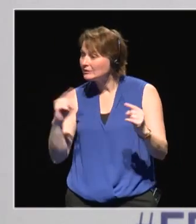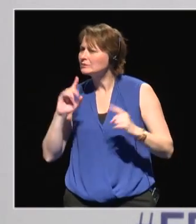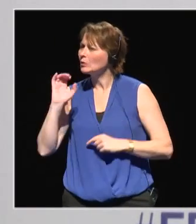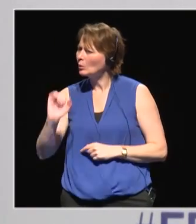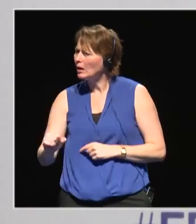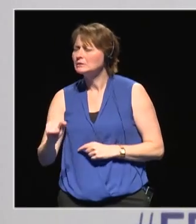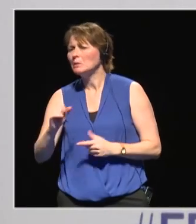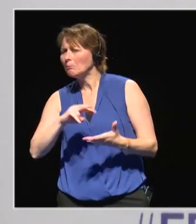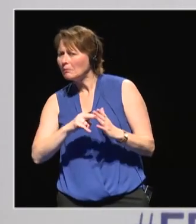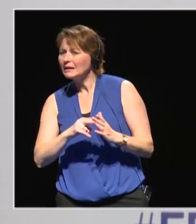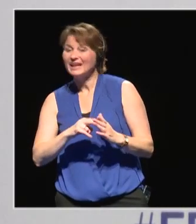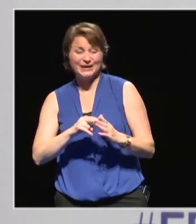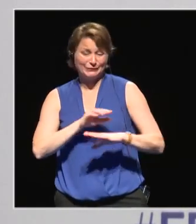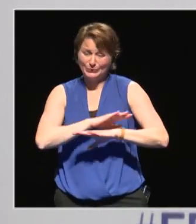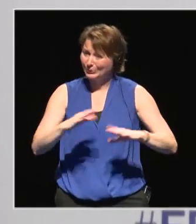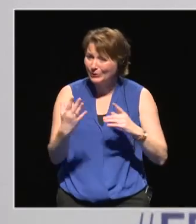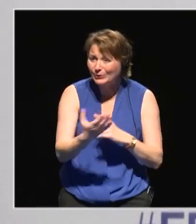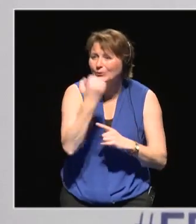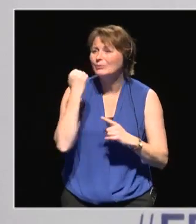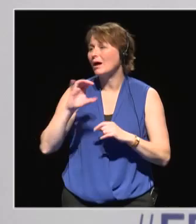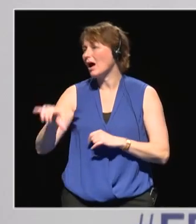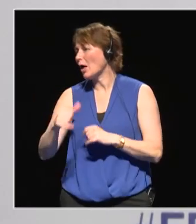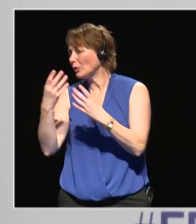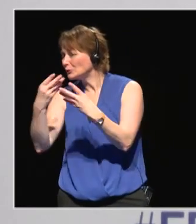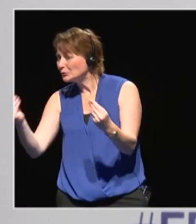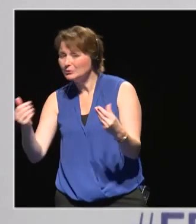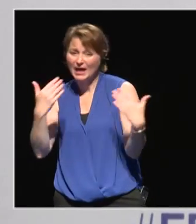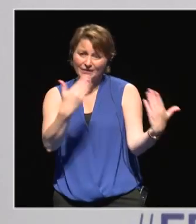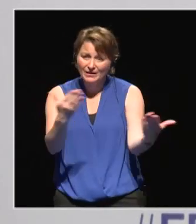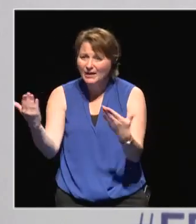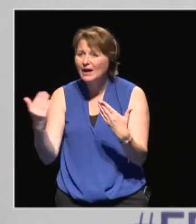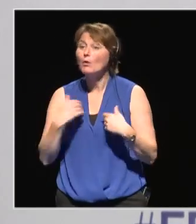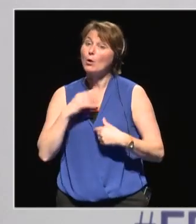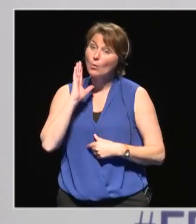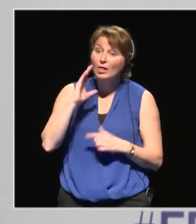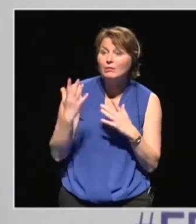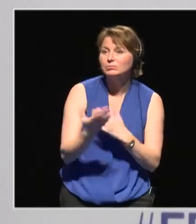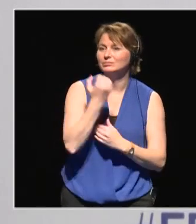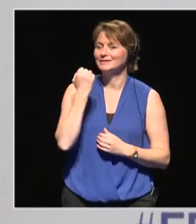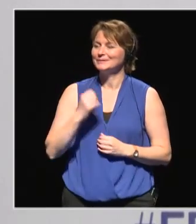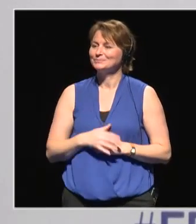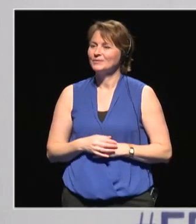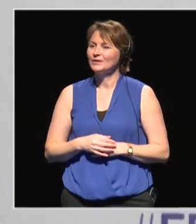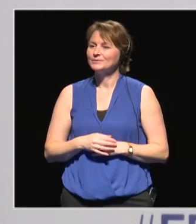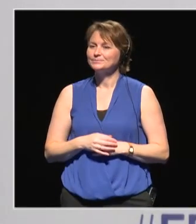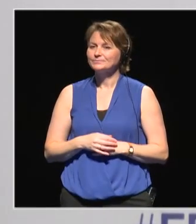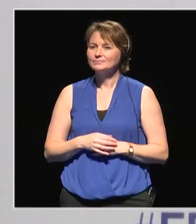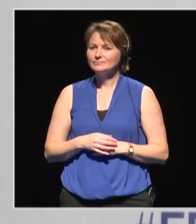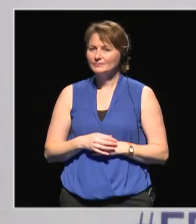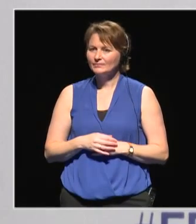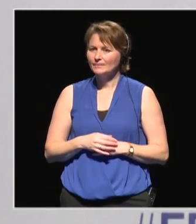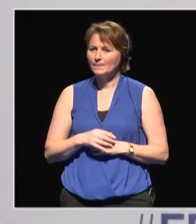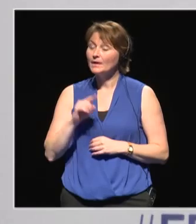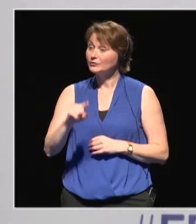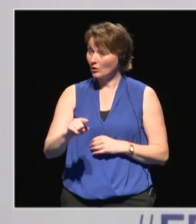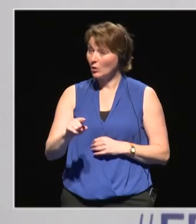what kinds of different solutions are available. Now, the mechanism that's been agreed for delivering